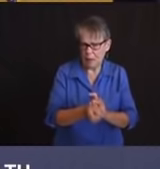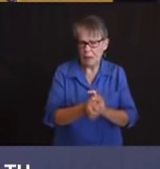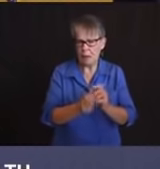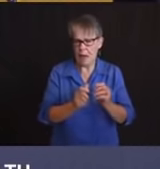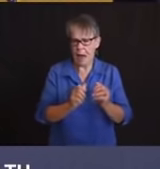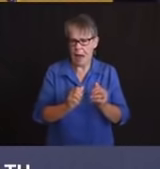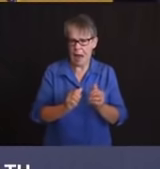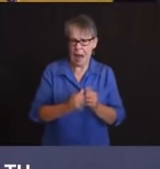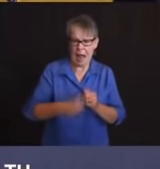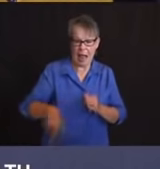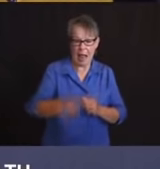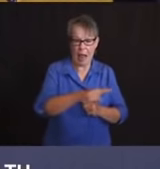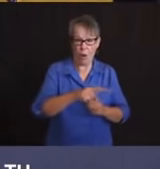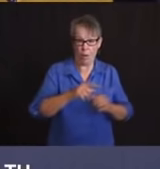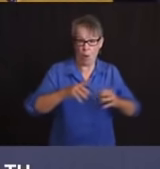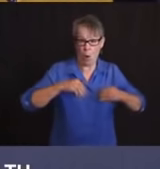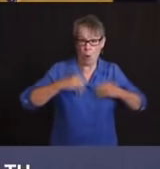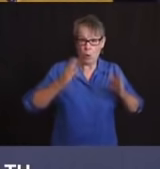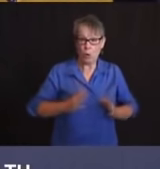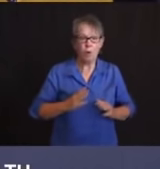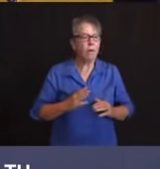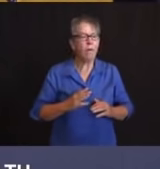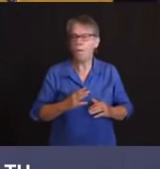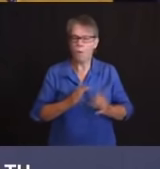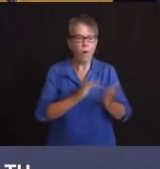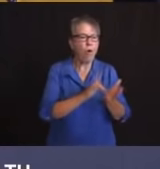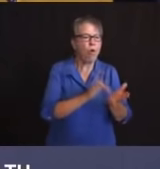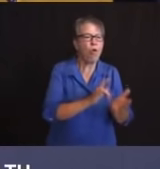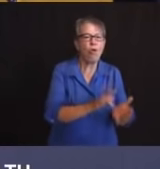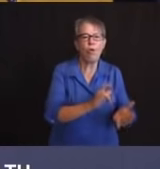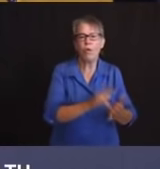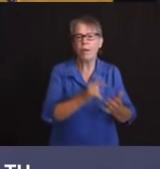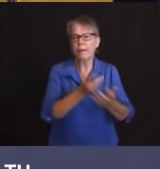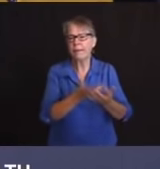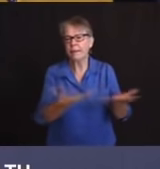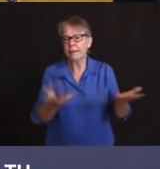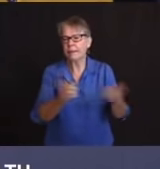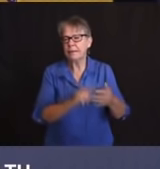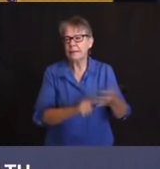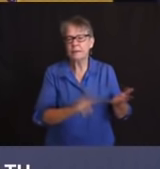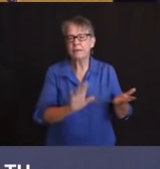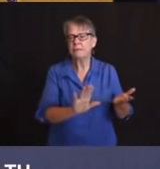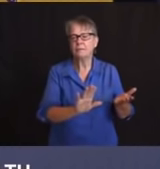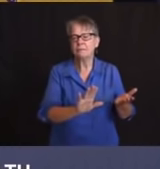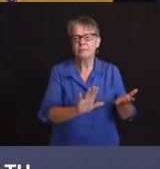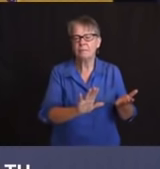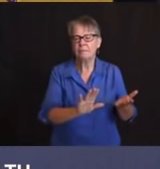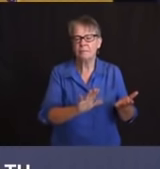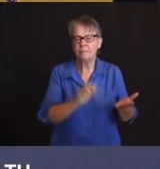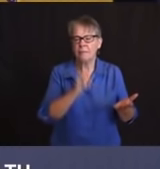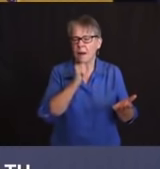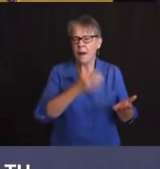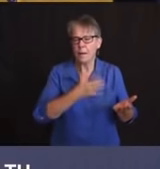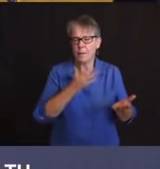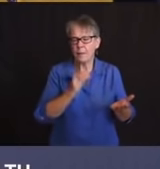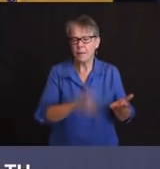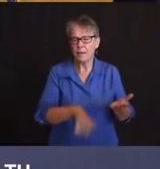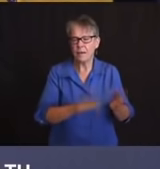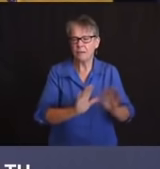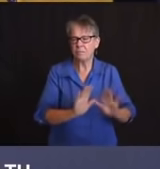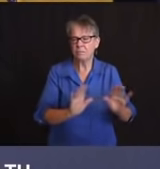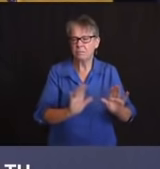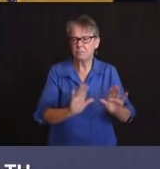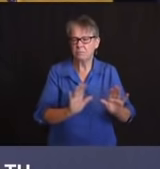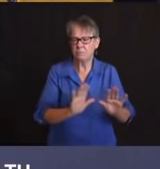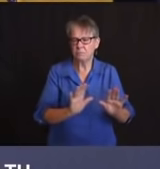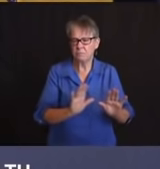executive order, we wouldn't be terribly happy about that. So we would treat them as a non-lawyer, we would treat them